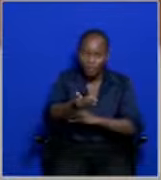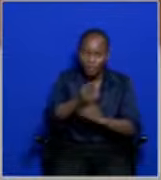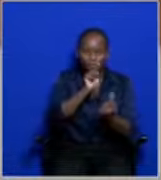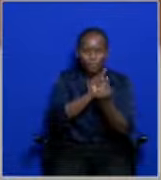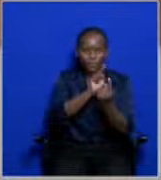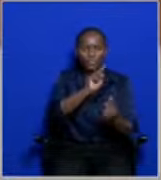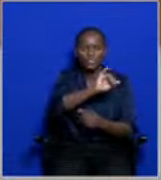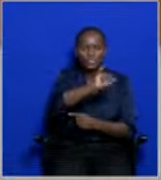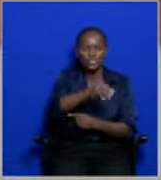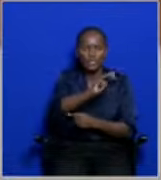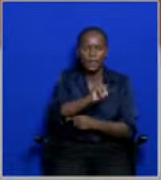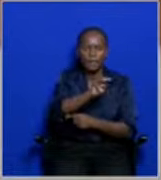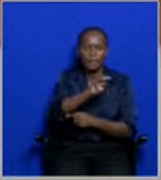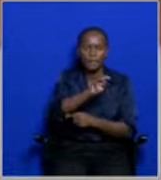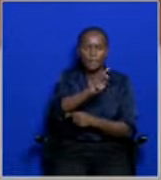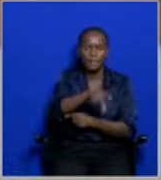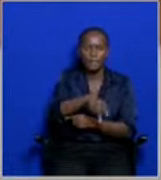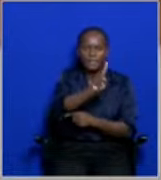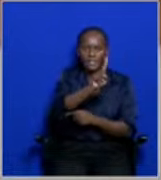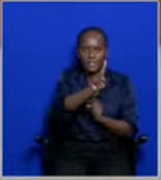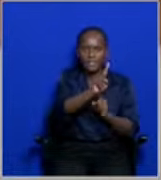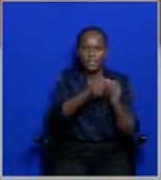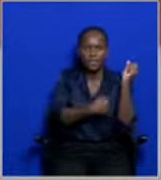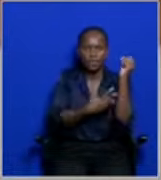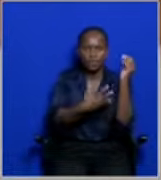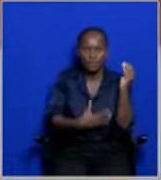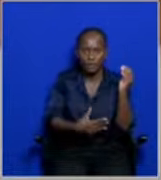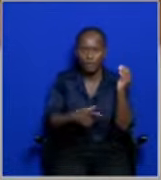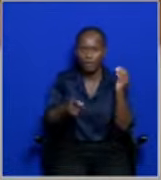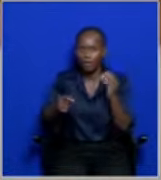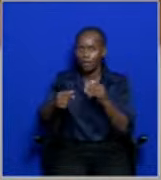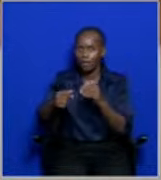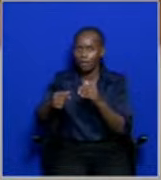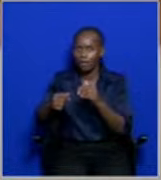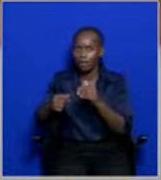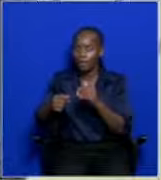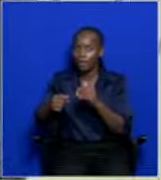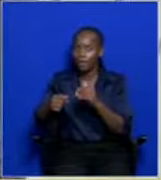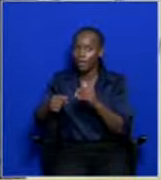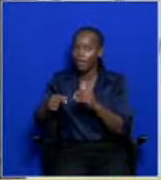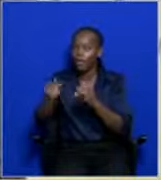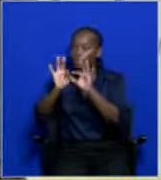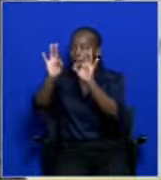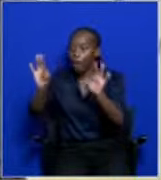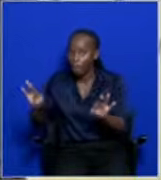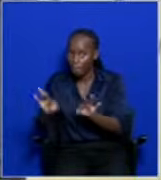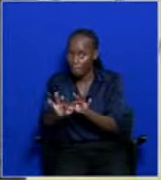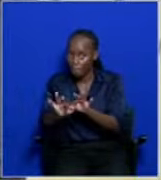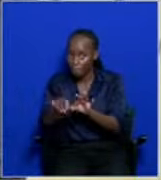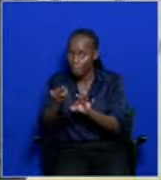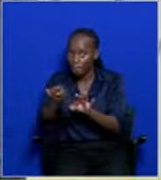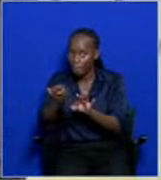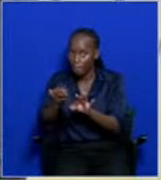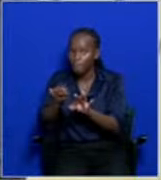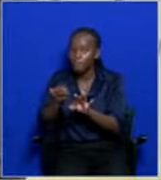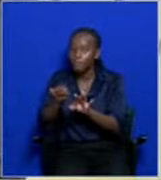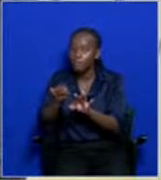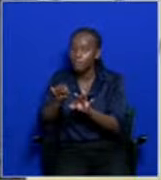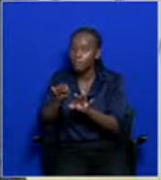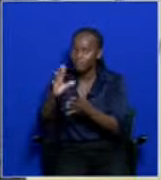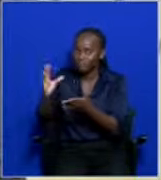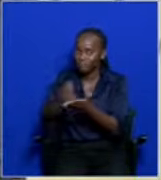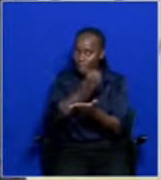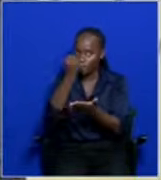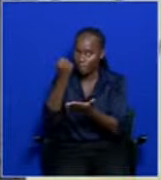the JMPD officer the SAP seizure form and rocks. We then left to follow up on the information